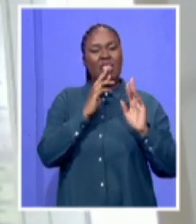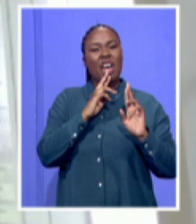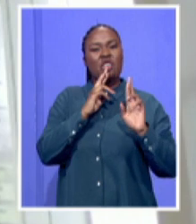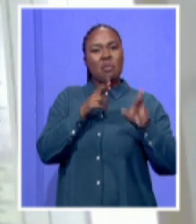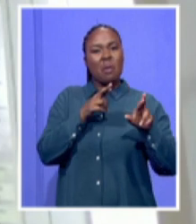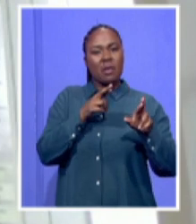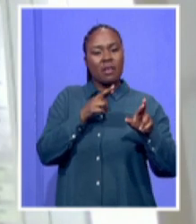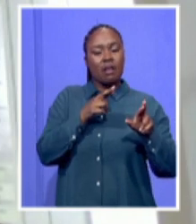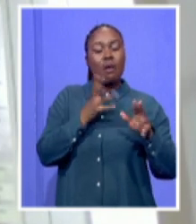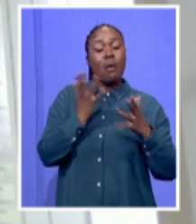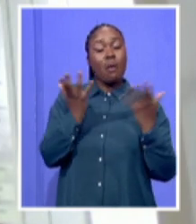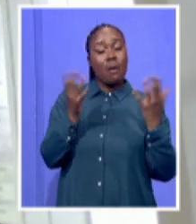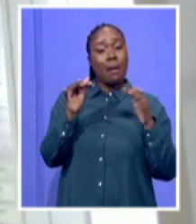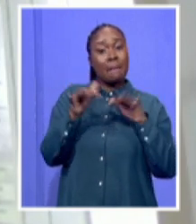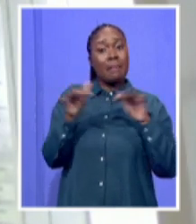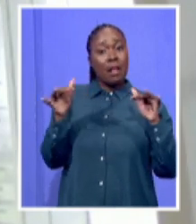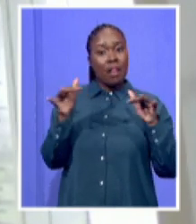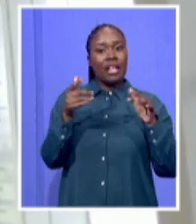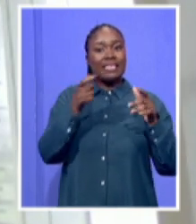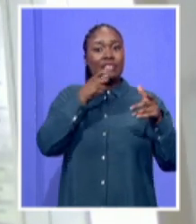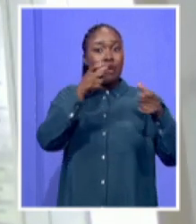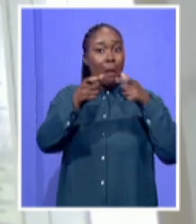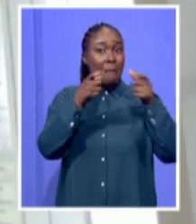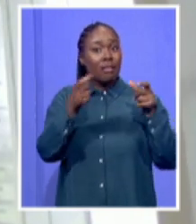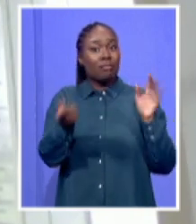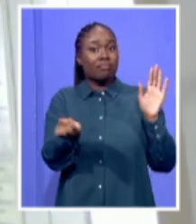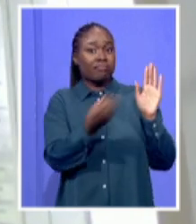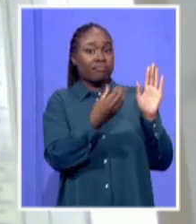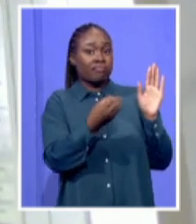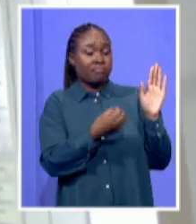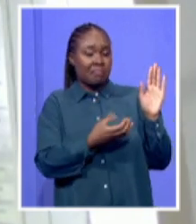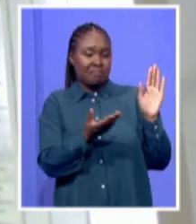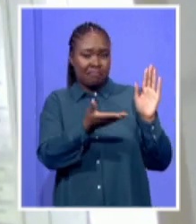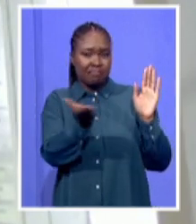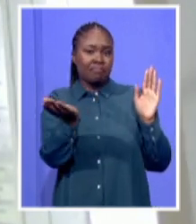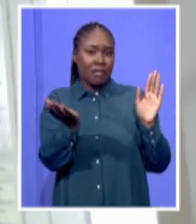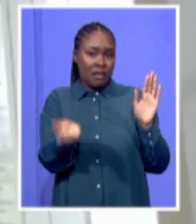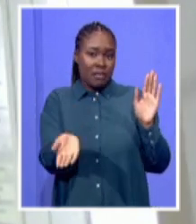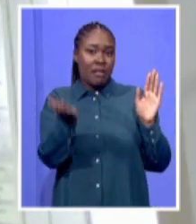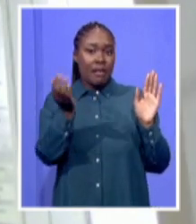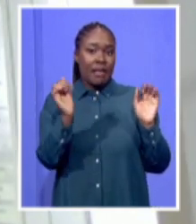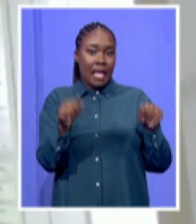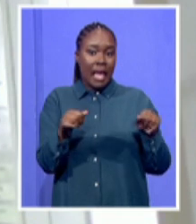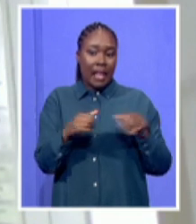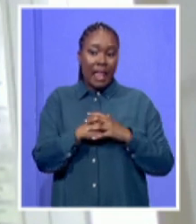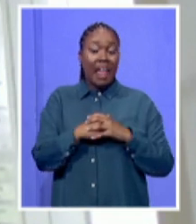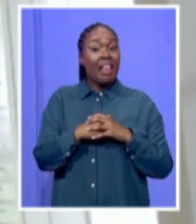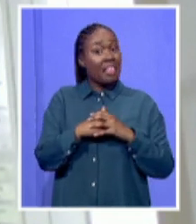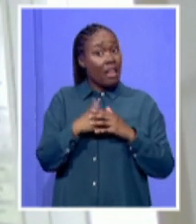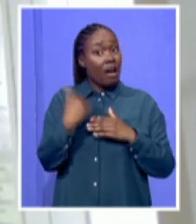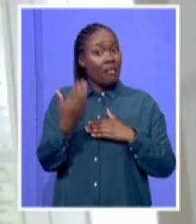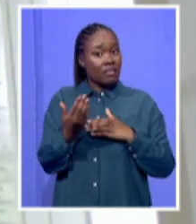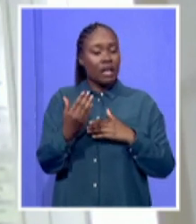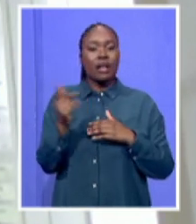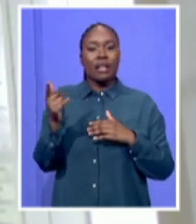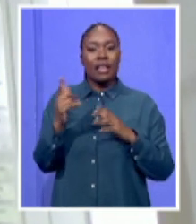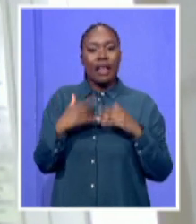for people to make submissions is not over. And after that, the health regulations are likely to be and